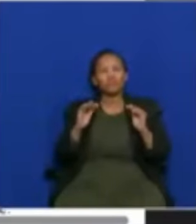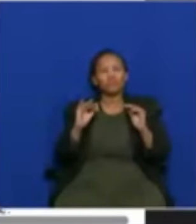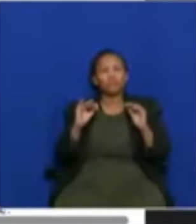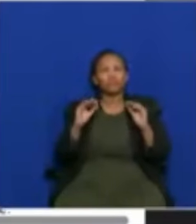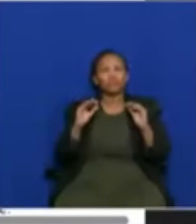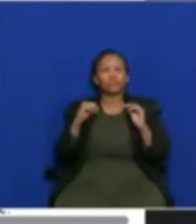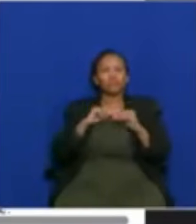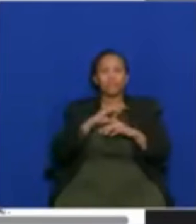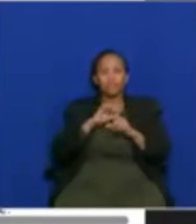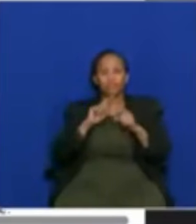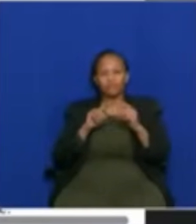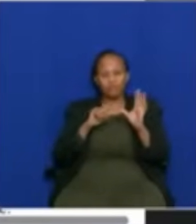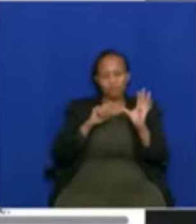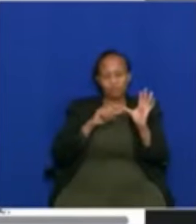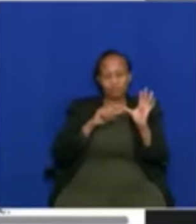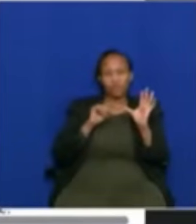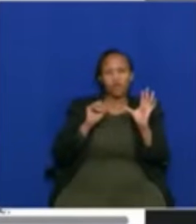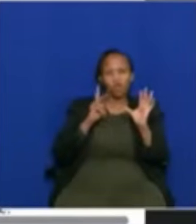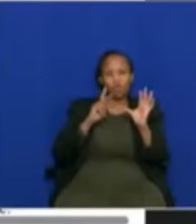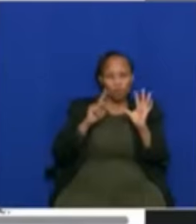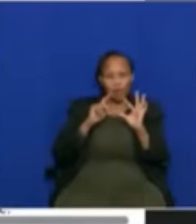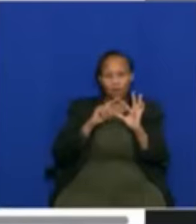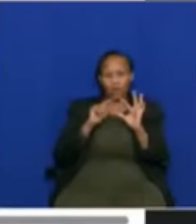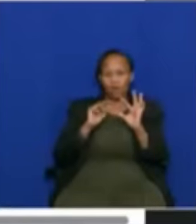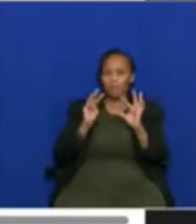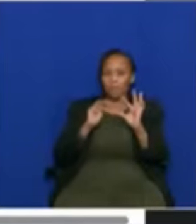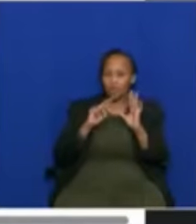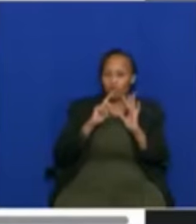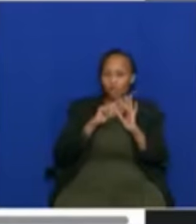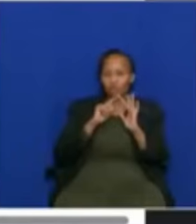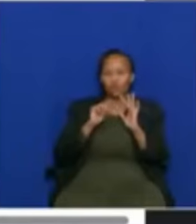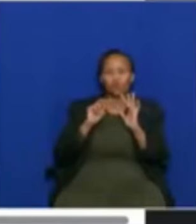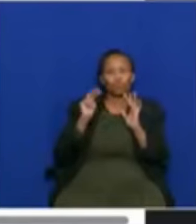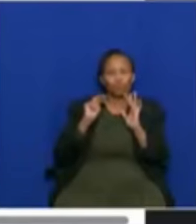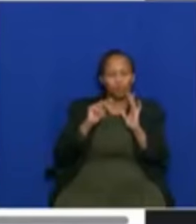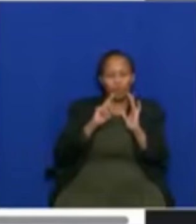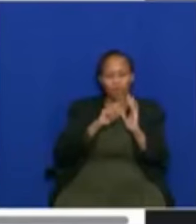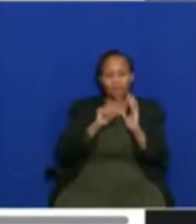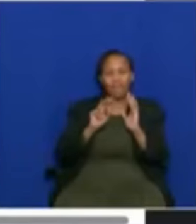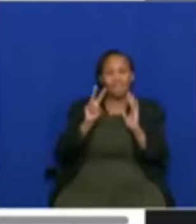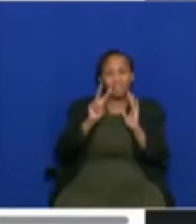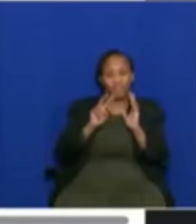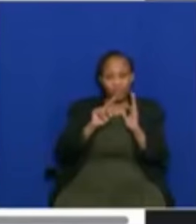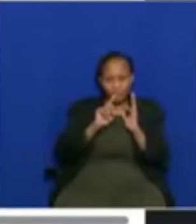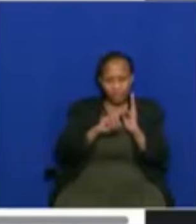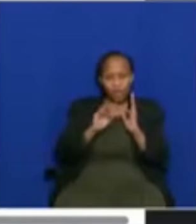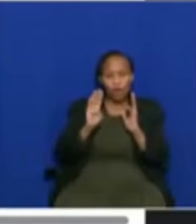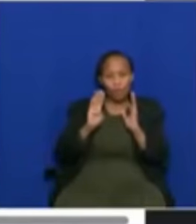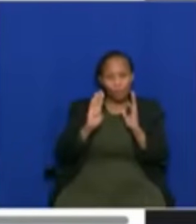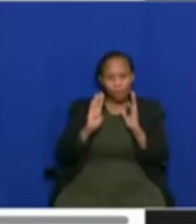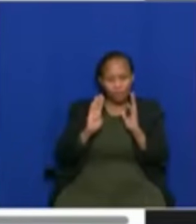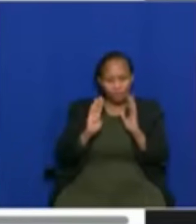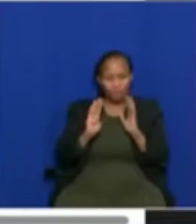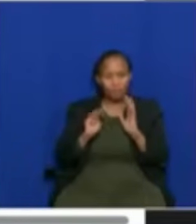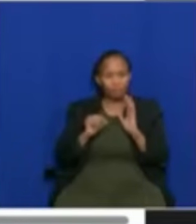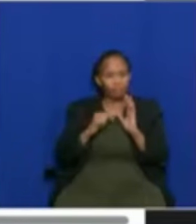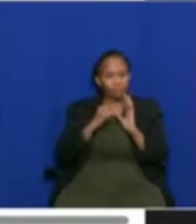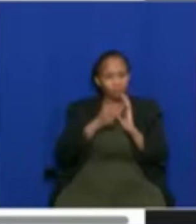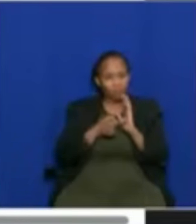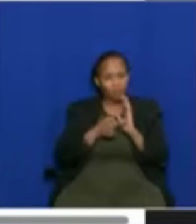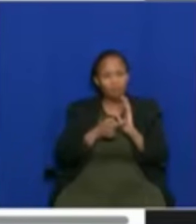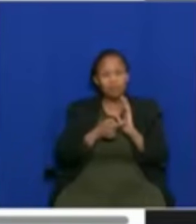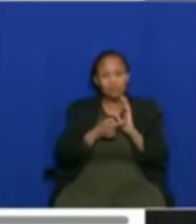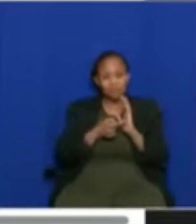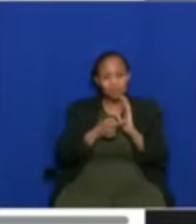Ngube, Van Vuren, Mukwele, Bobby. Now, 2 appears not to be particularly interested